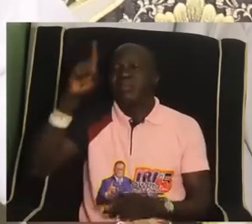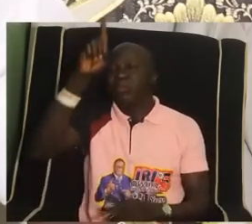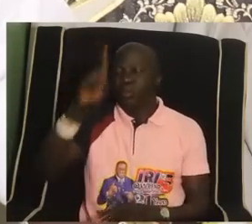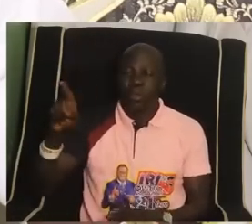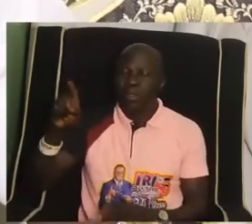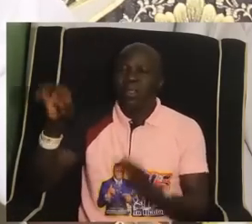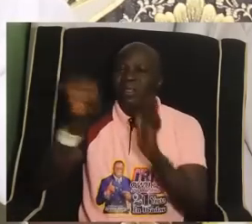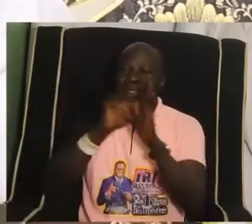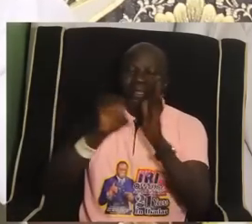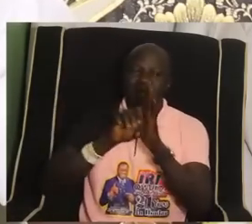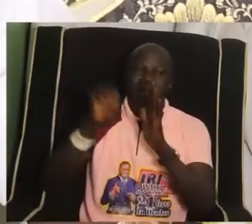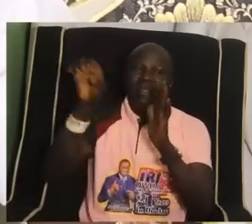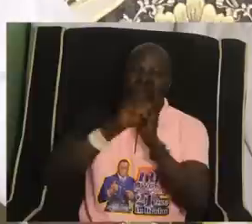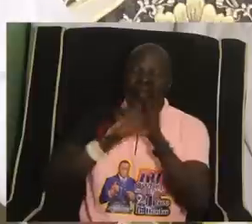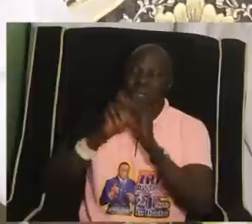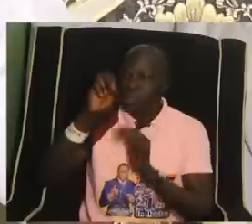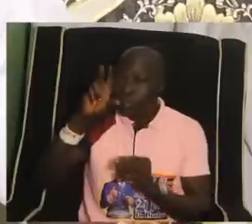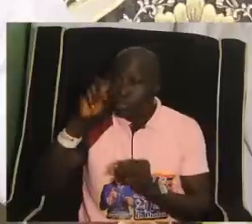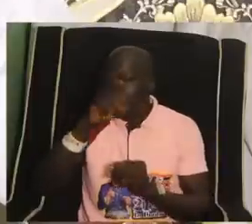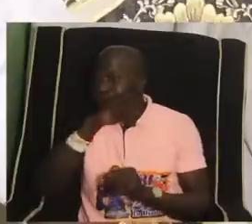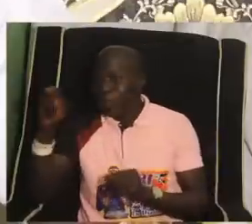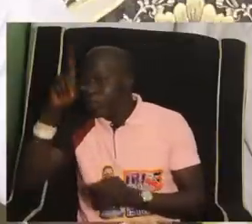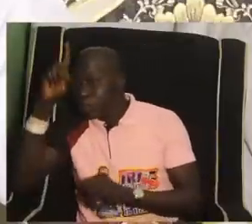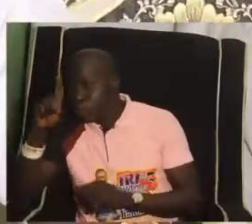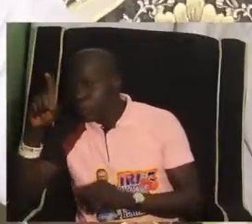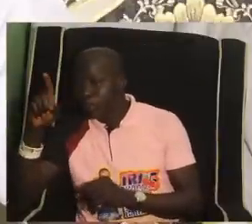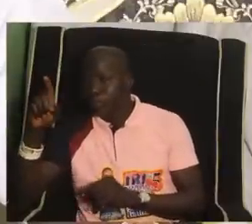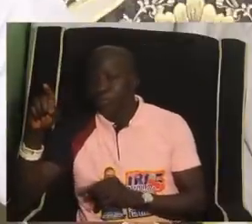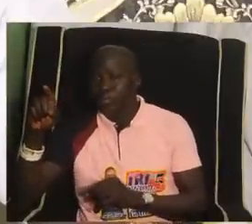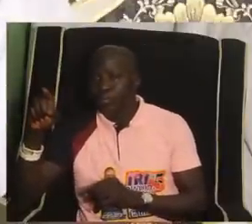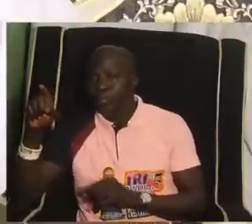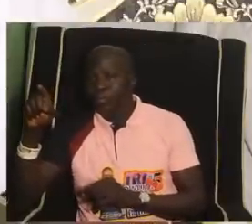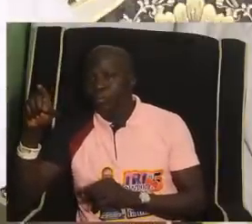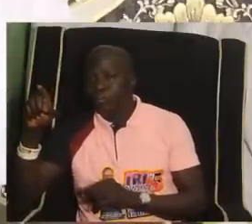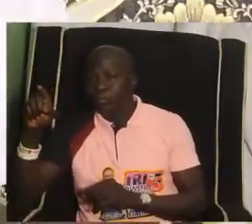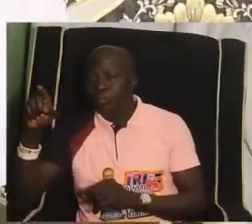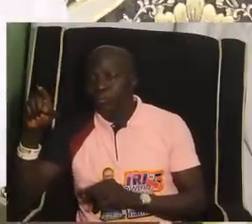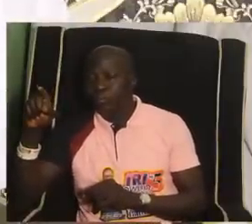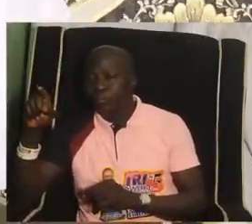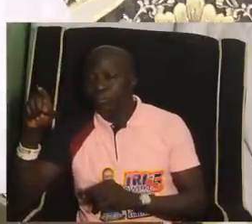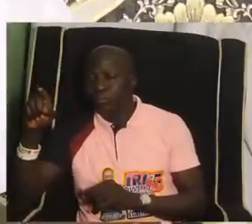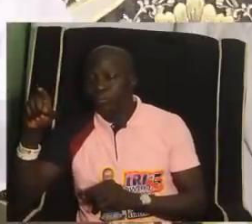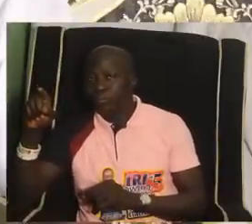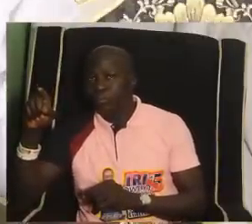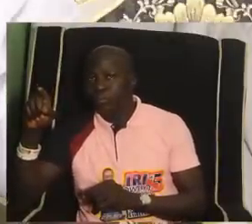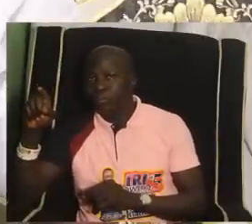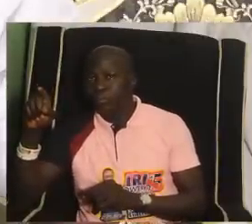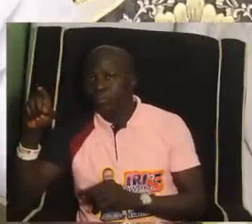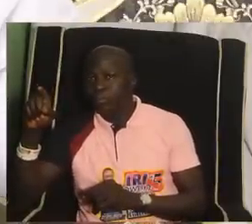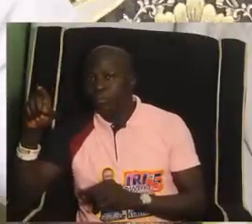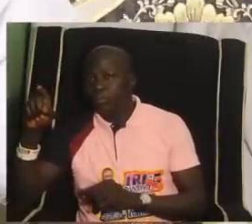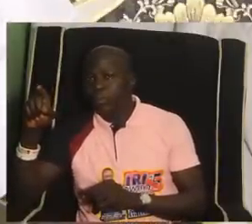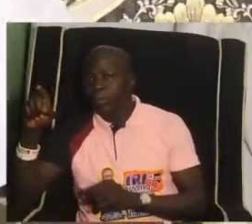eh ori kenne ame ori kejila ese kenne kelo wi oluwa si ti wi fun abraham pe ayo jade kuro ni ile re ati kuro